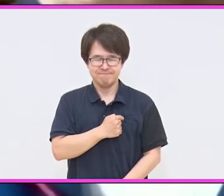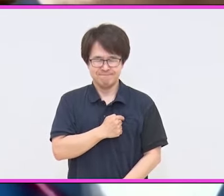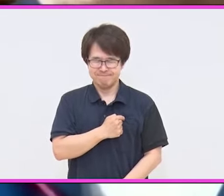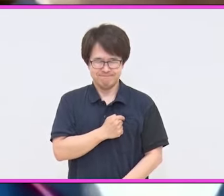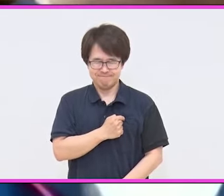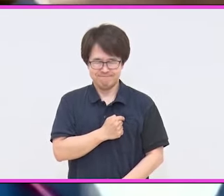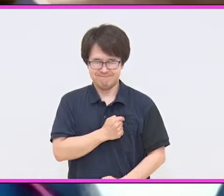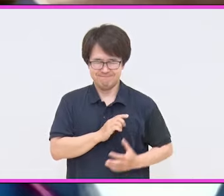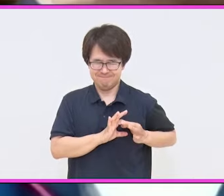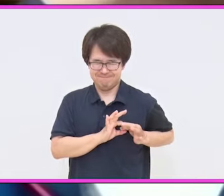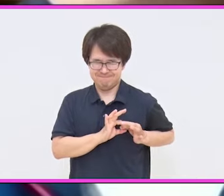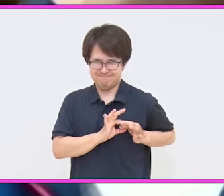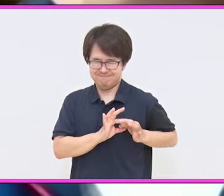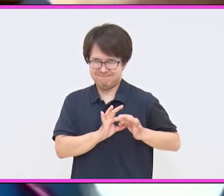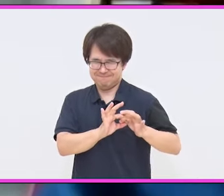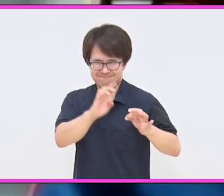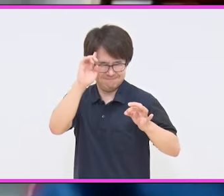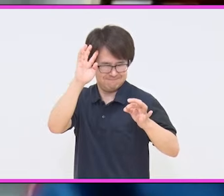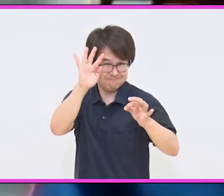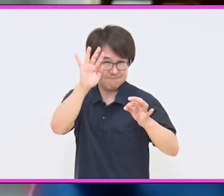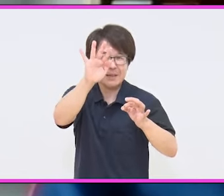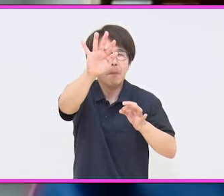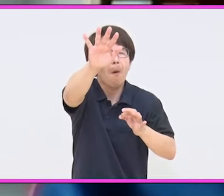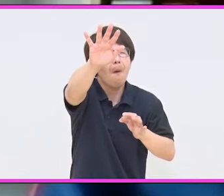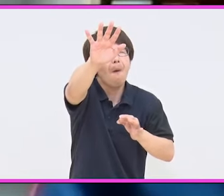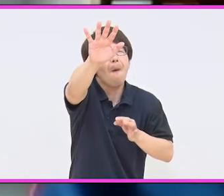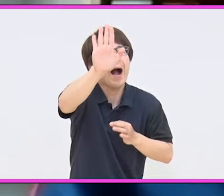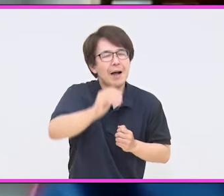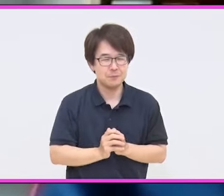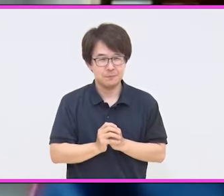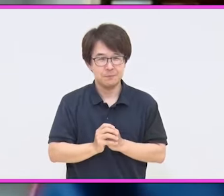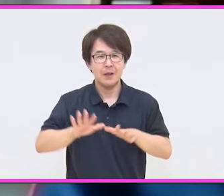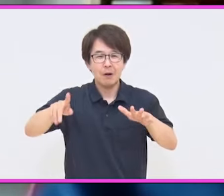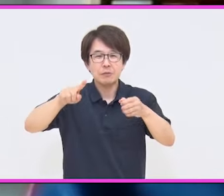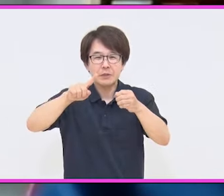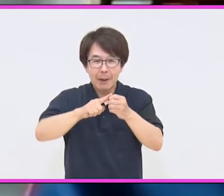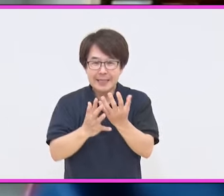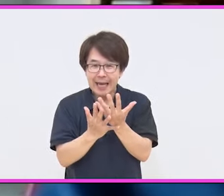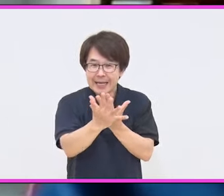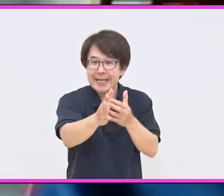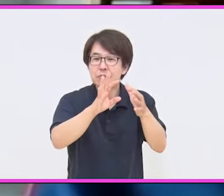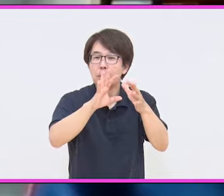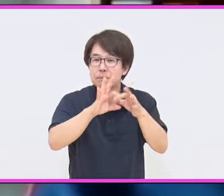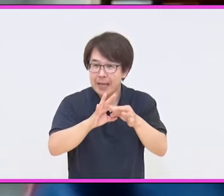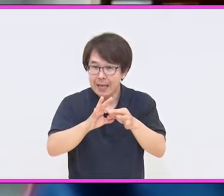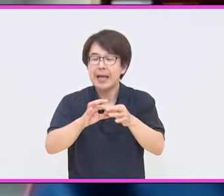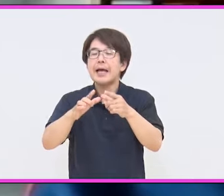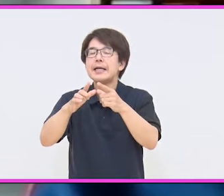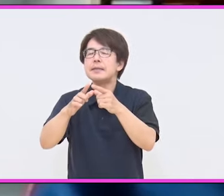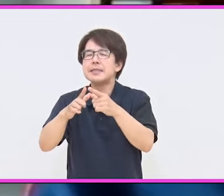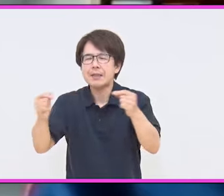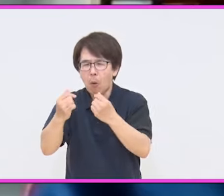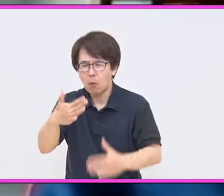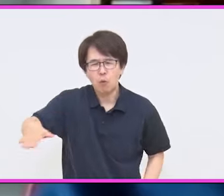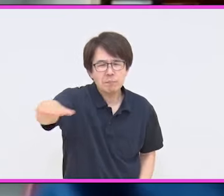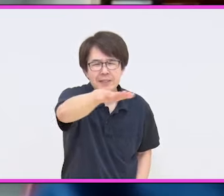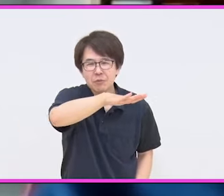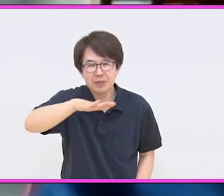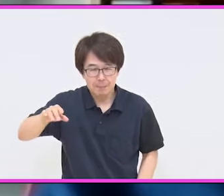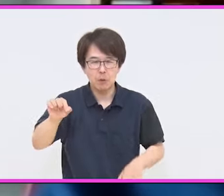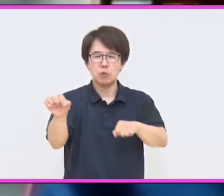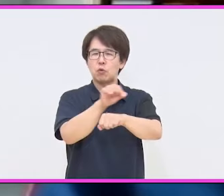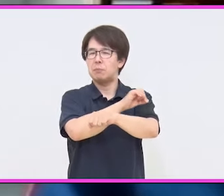and I hope that this will be a special year for the games,